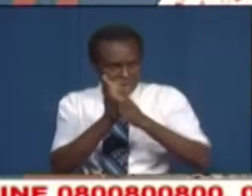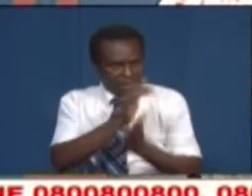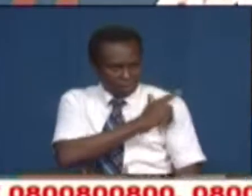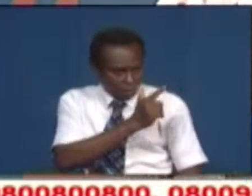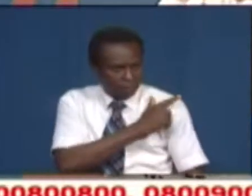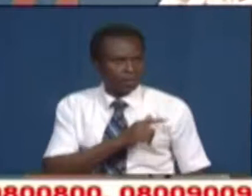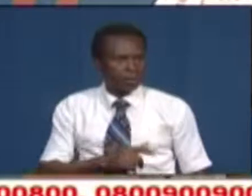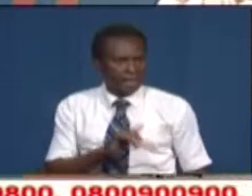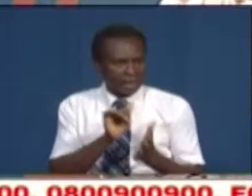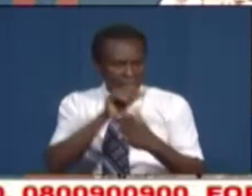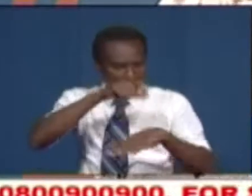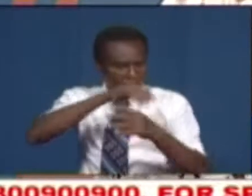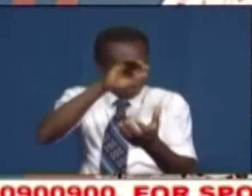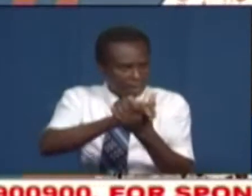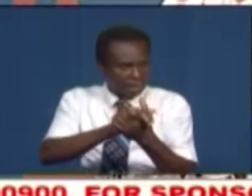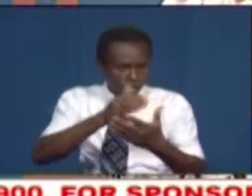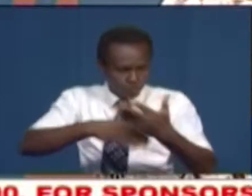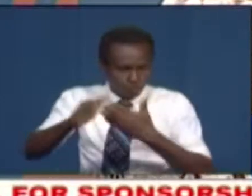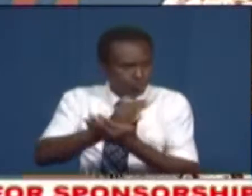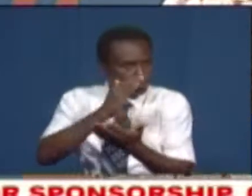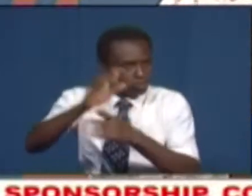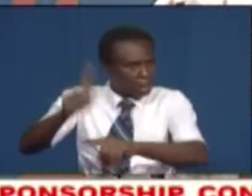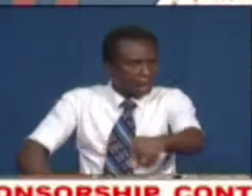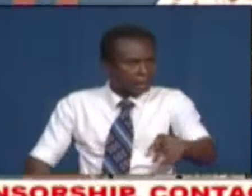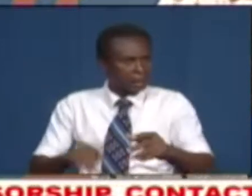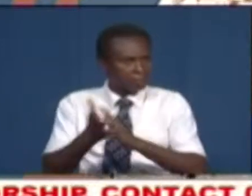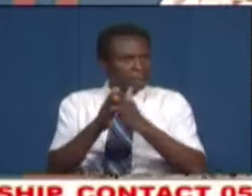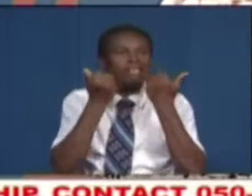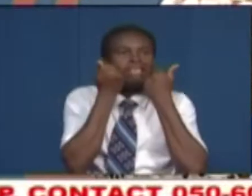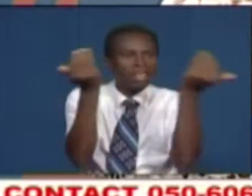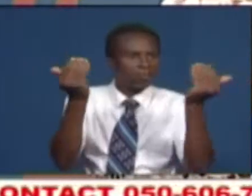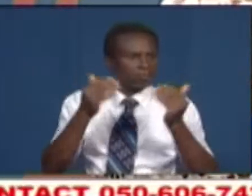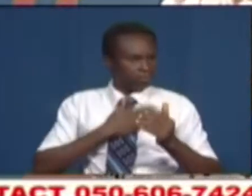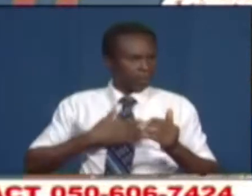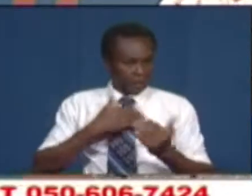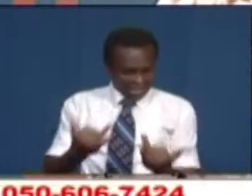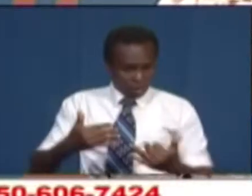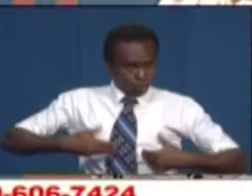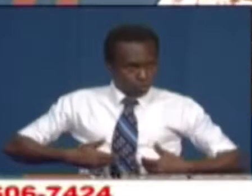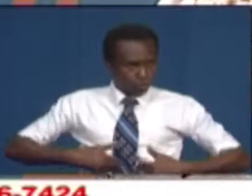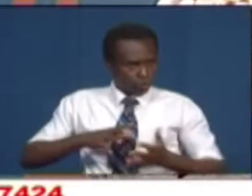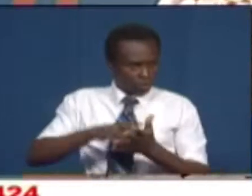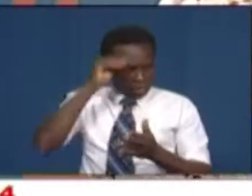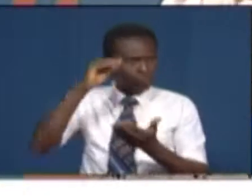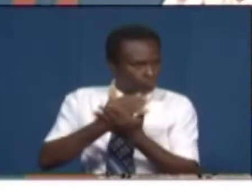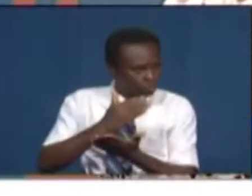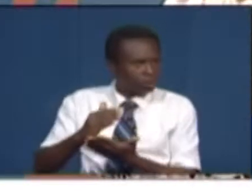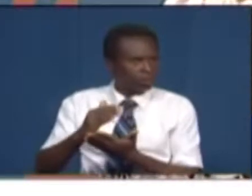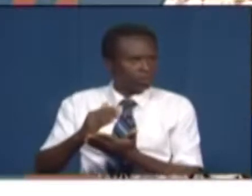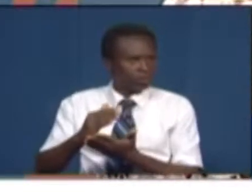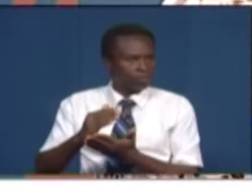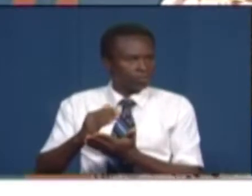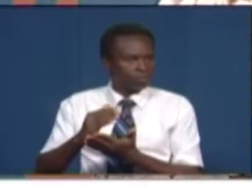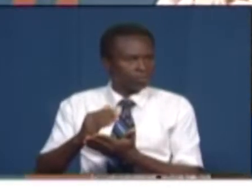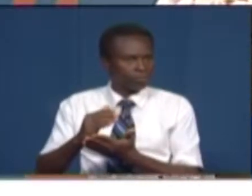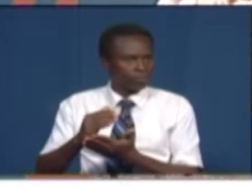consider the hygienic aspect of some of these areas as you inculcate it into your habit, and it's bad. Lifestyle must be given that